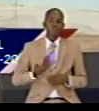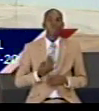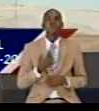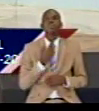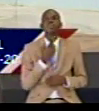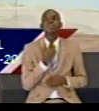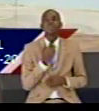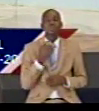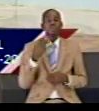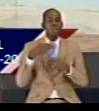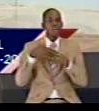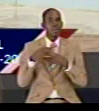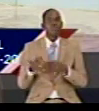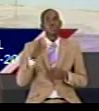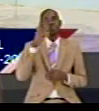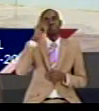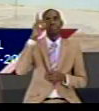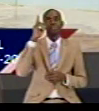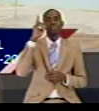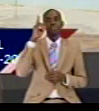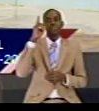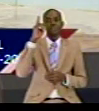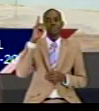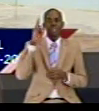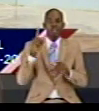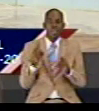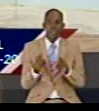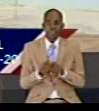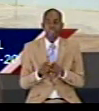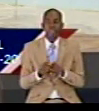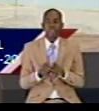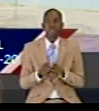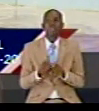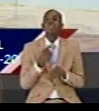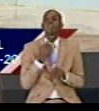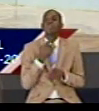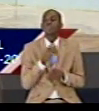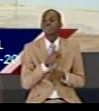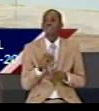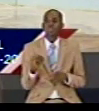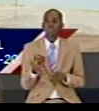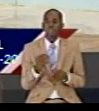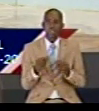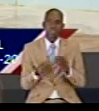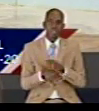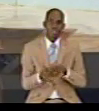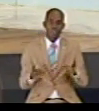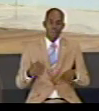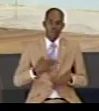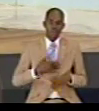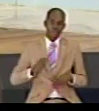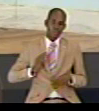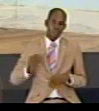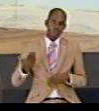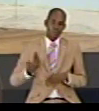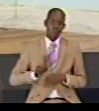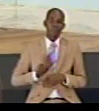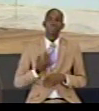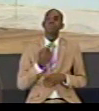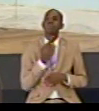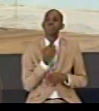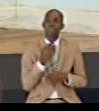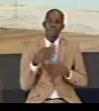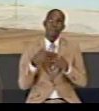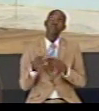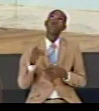thirsteth after thee as a thirsty land. My soul thirsteth after